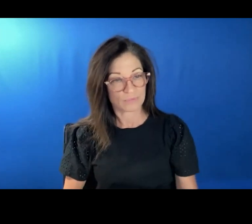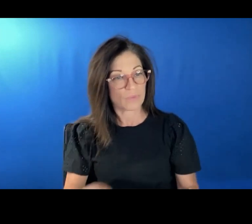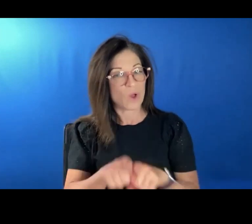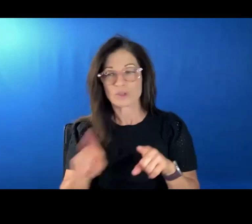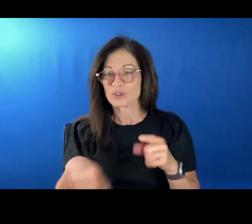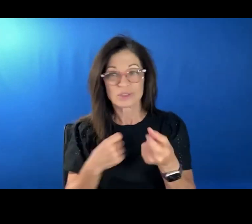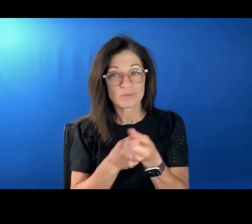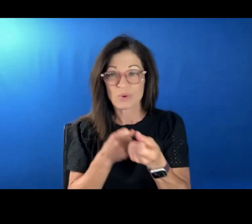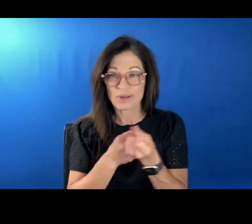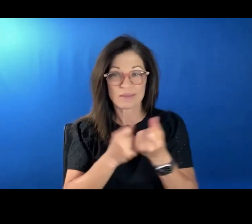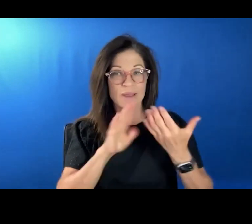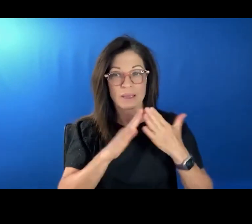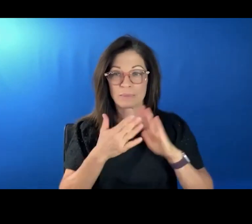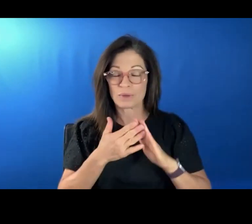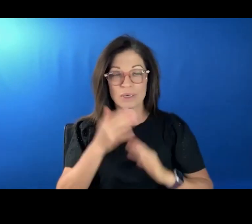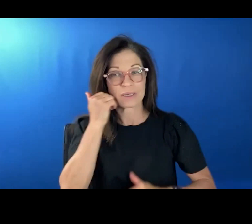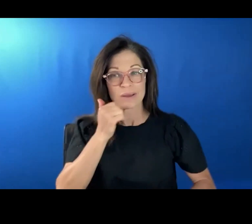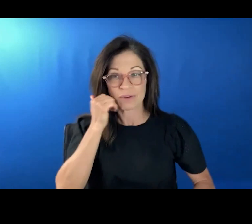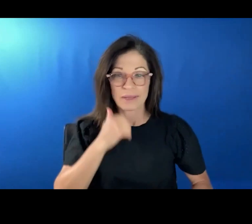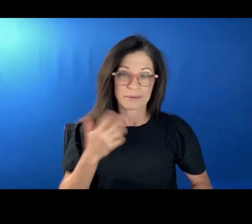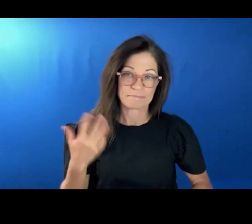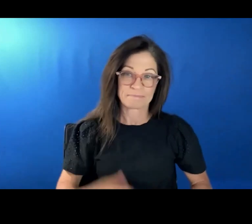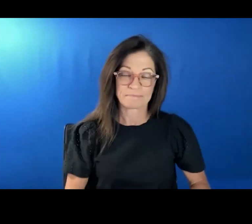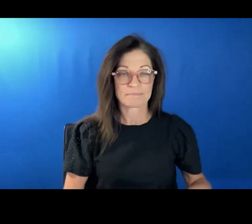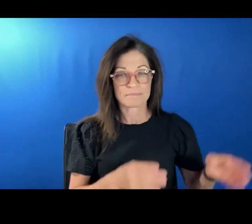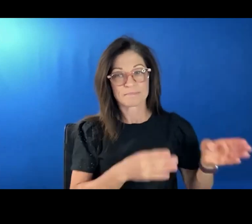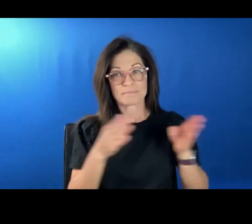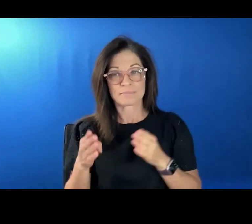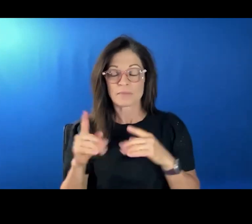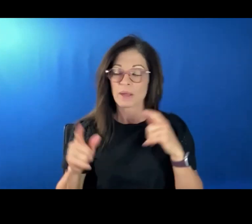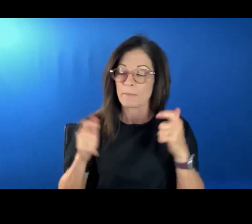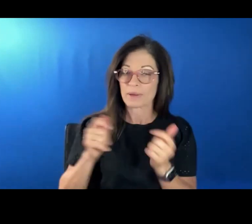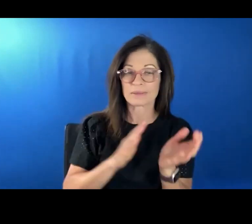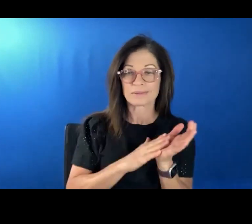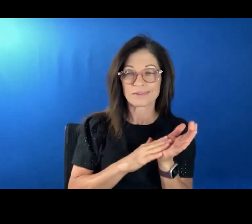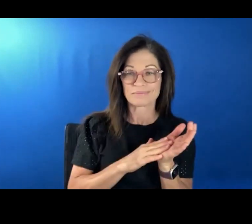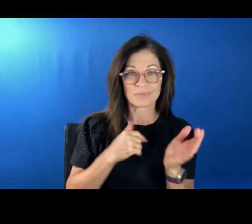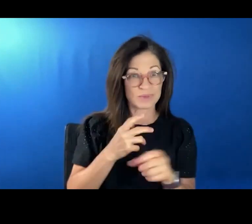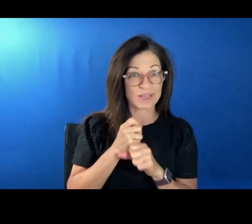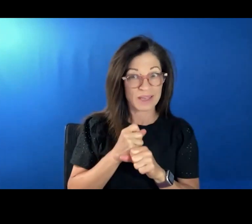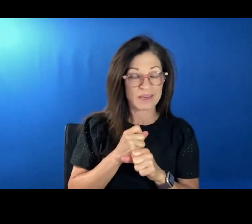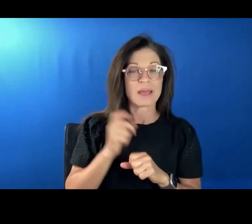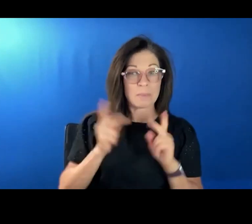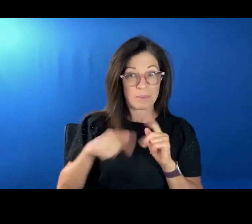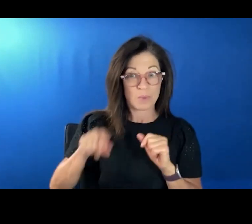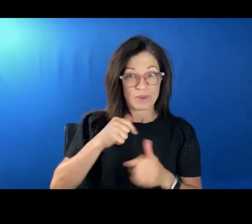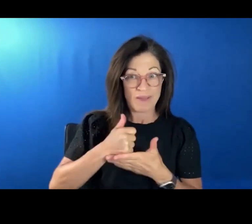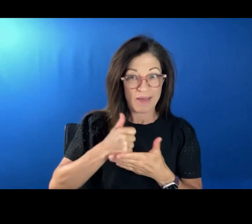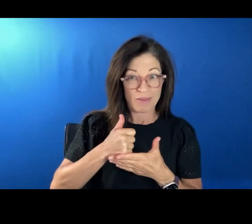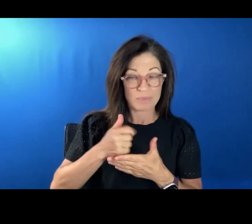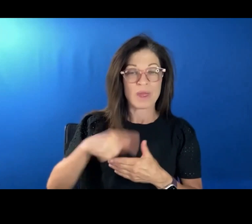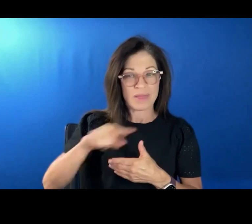our community on a day-to-day basis. And the biggest compliment we receive is when people that we've helped give back to